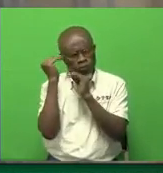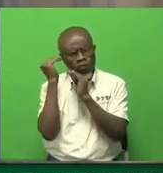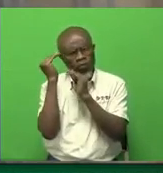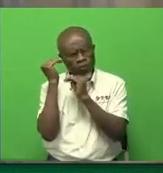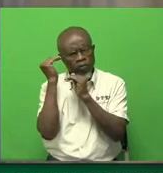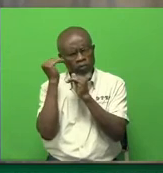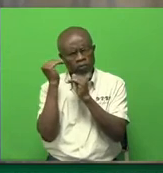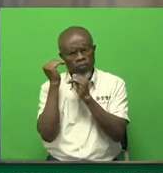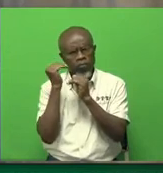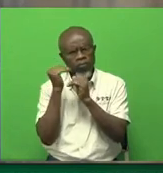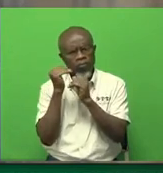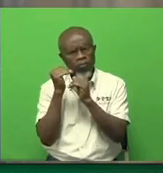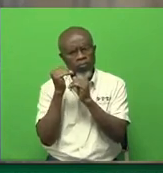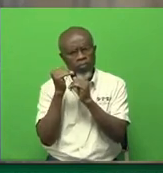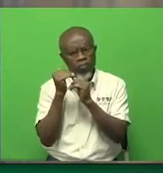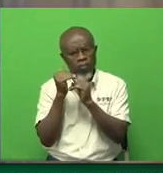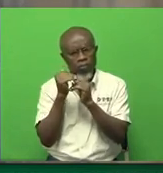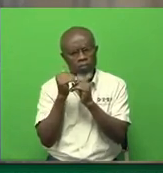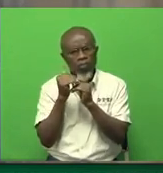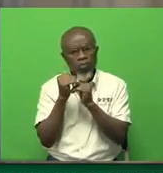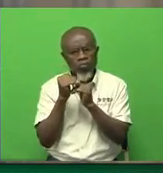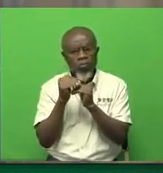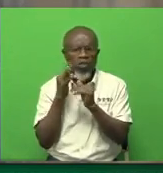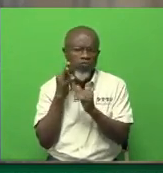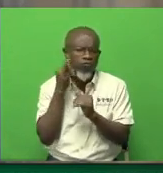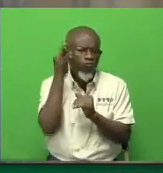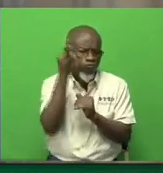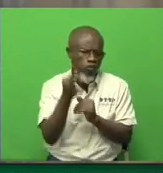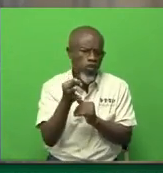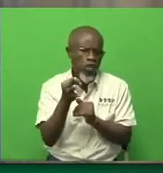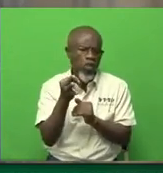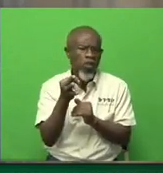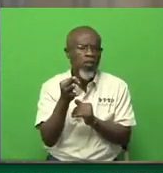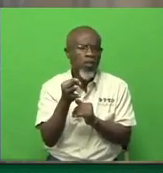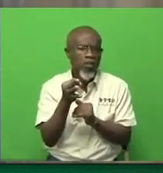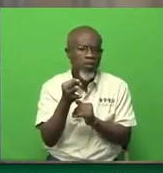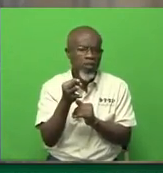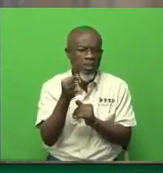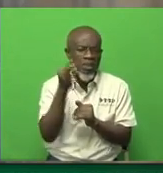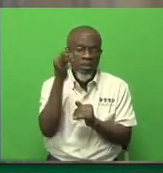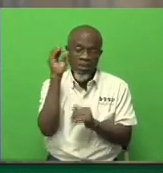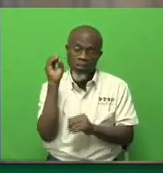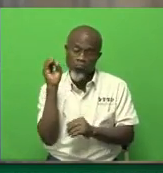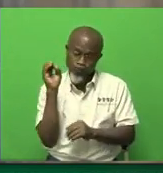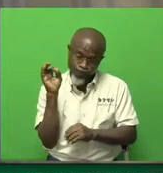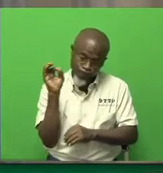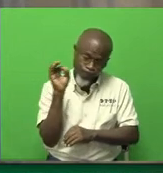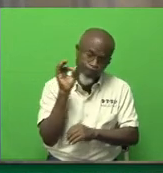a day follows the darkest night the sun shall and must always rise again